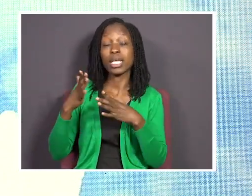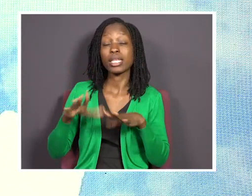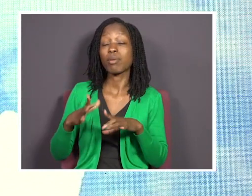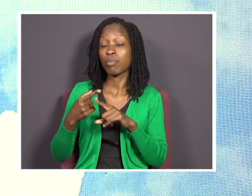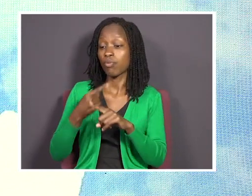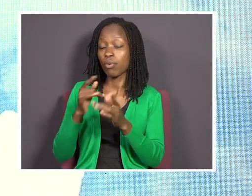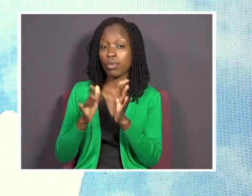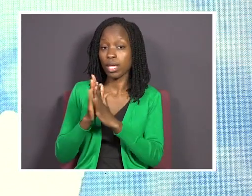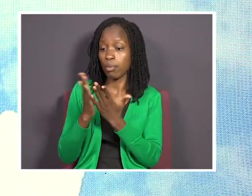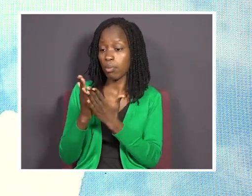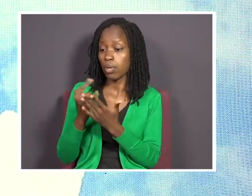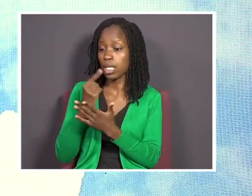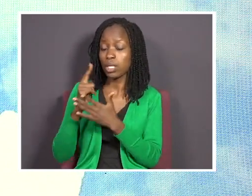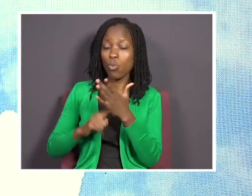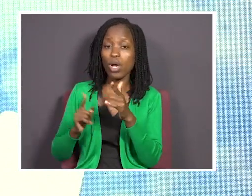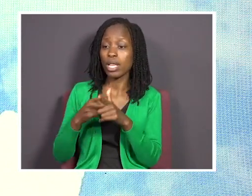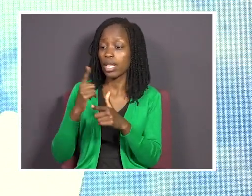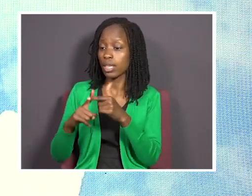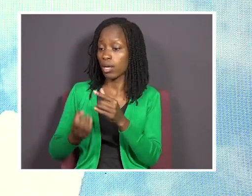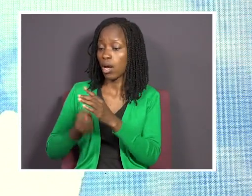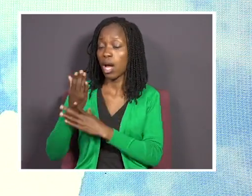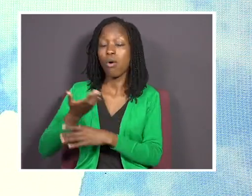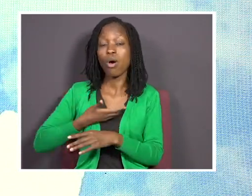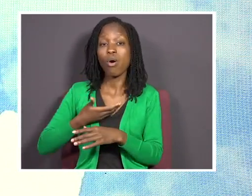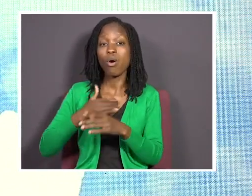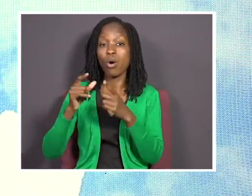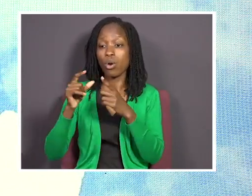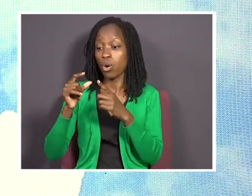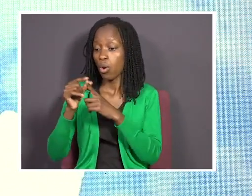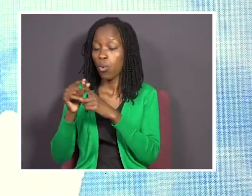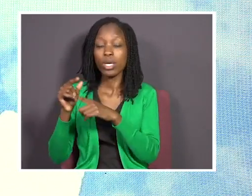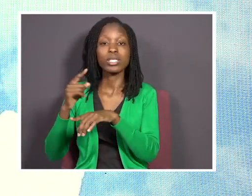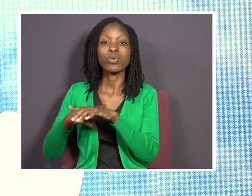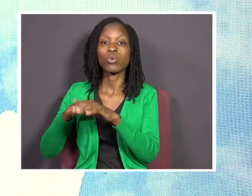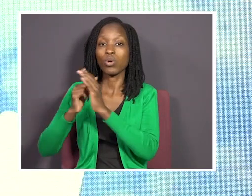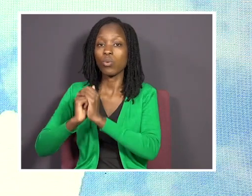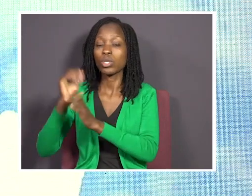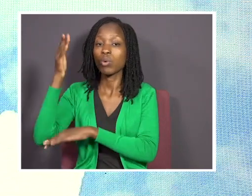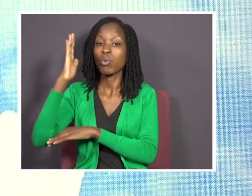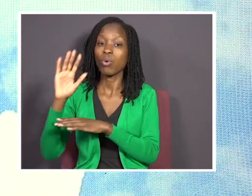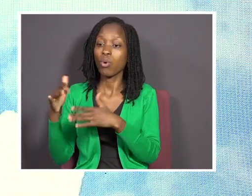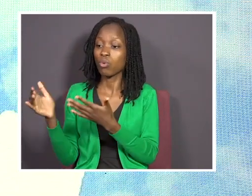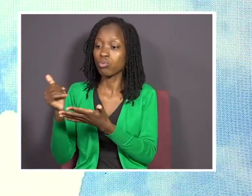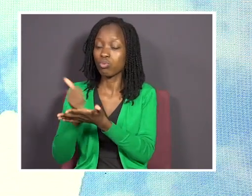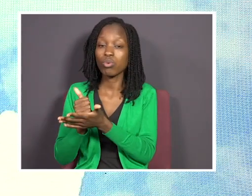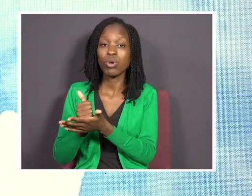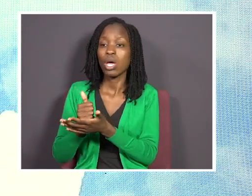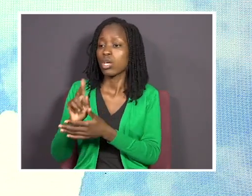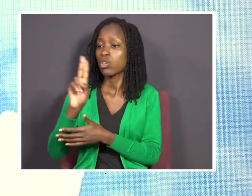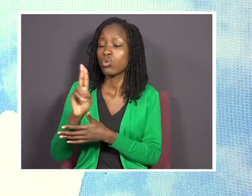saying and craft our own words in our worship to God, or even adopt the words of such